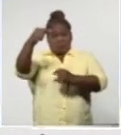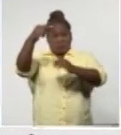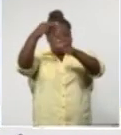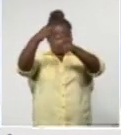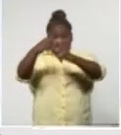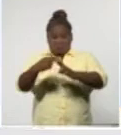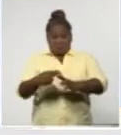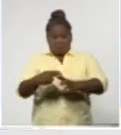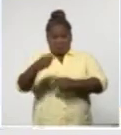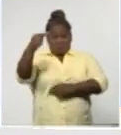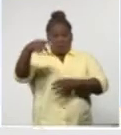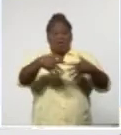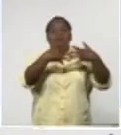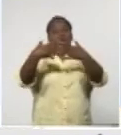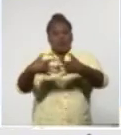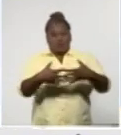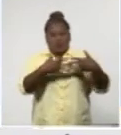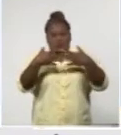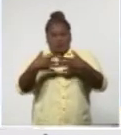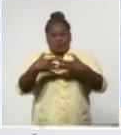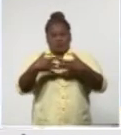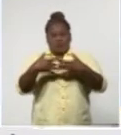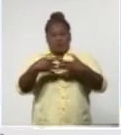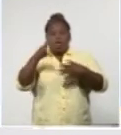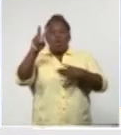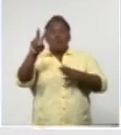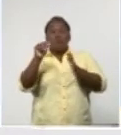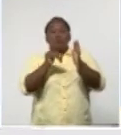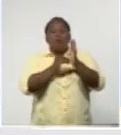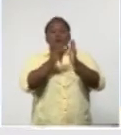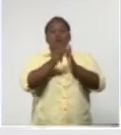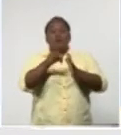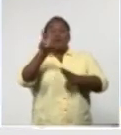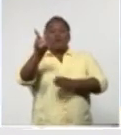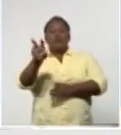are the United States,